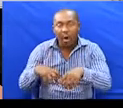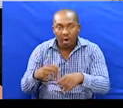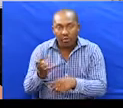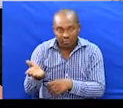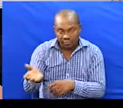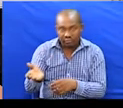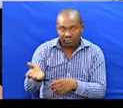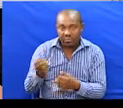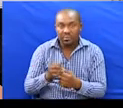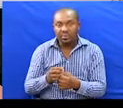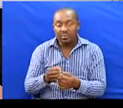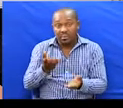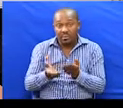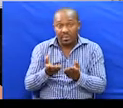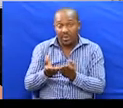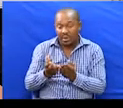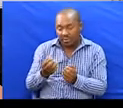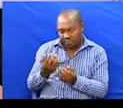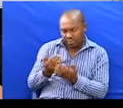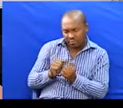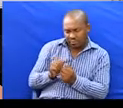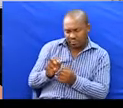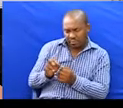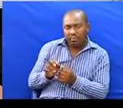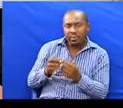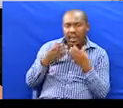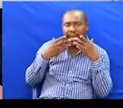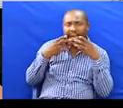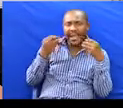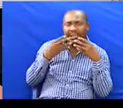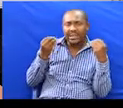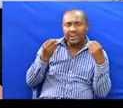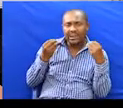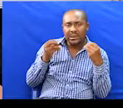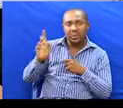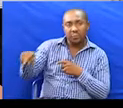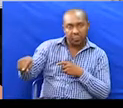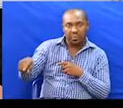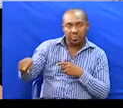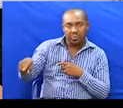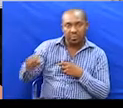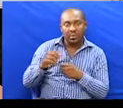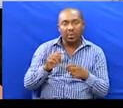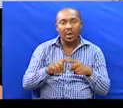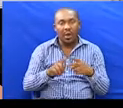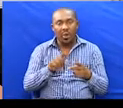Maybe at homes we live with cats. We live with